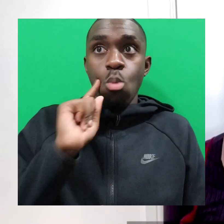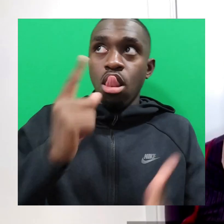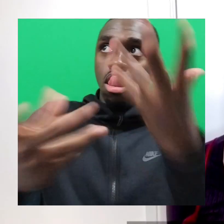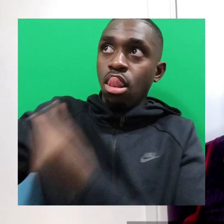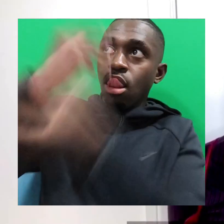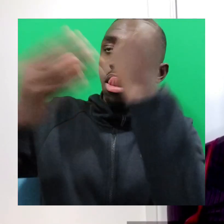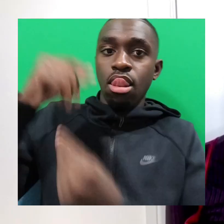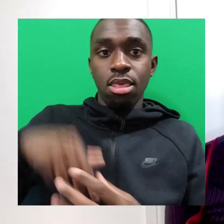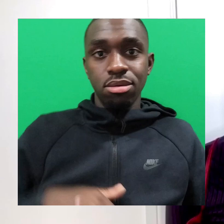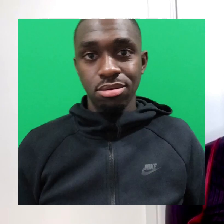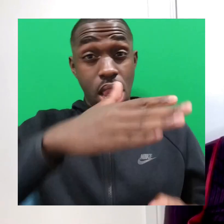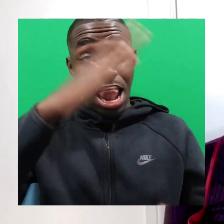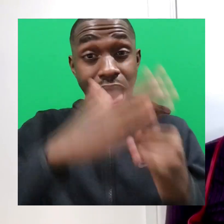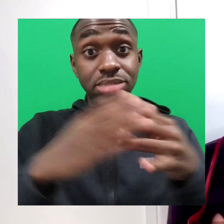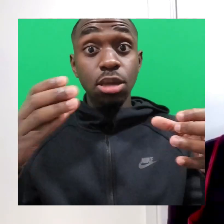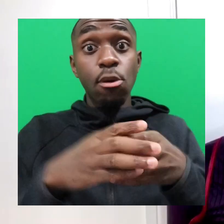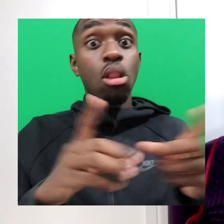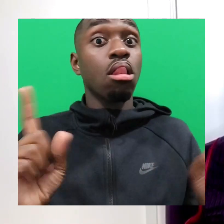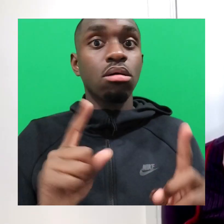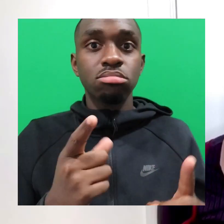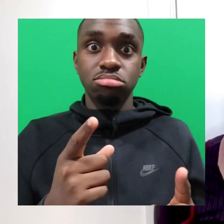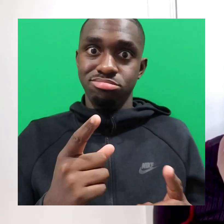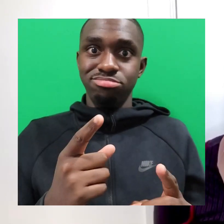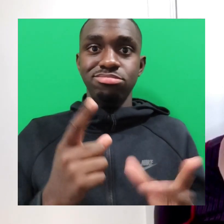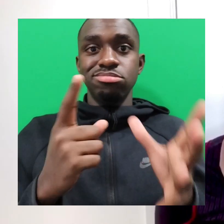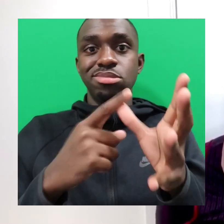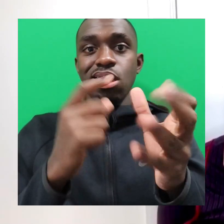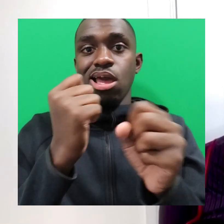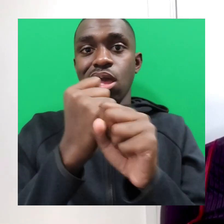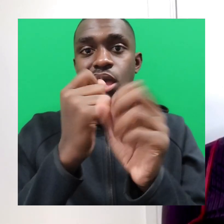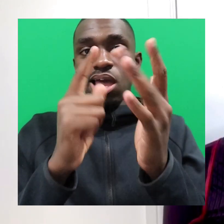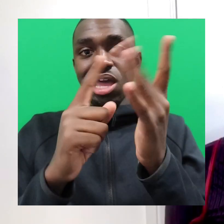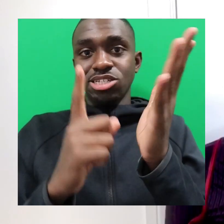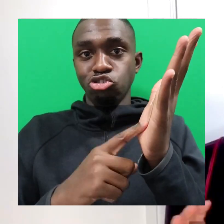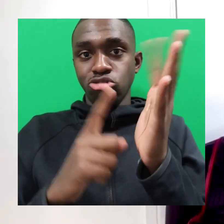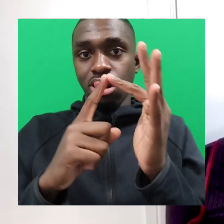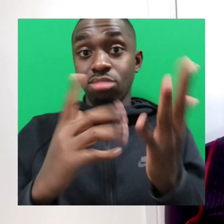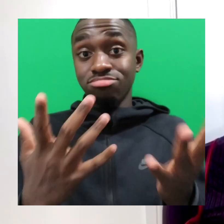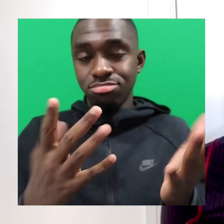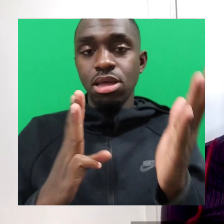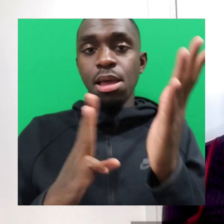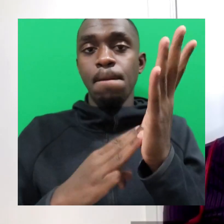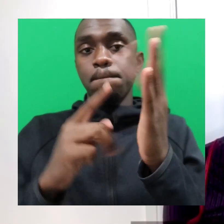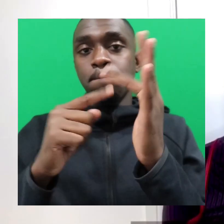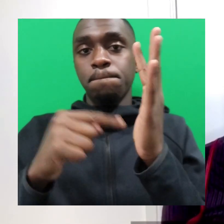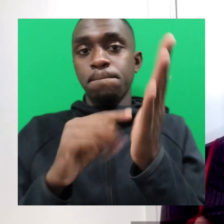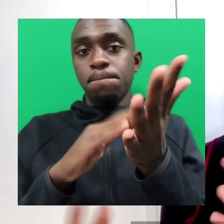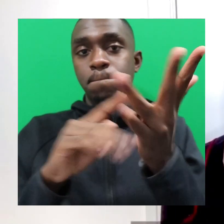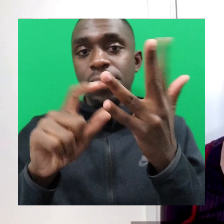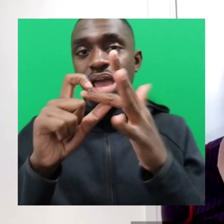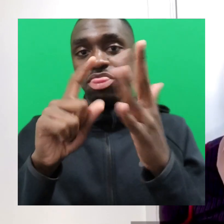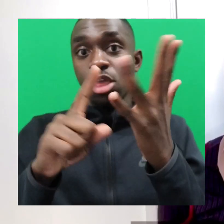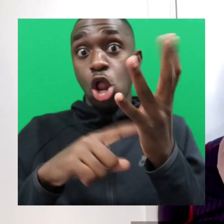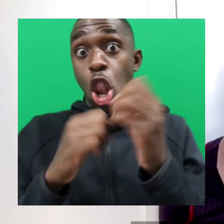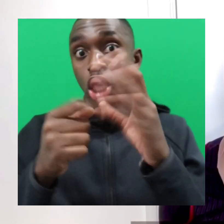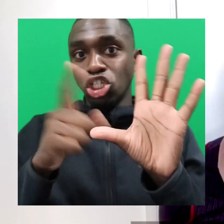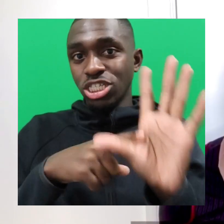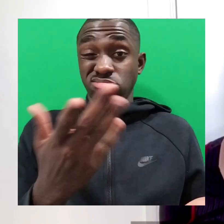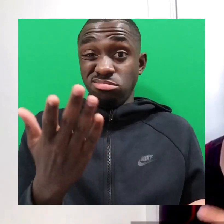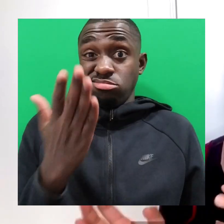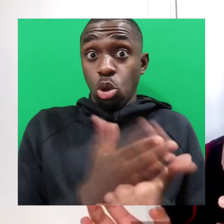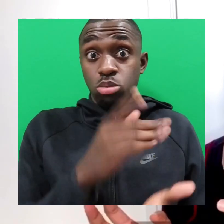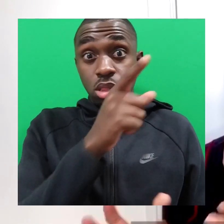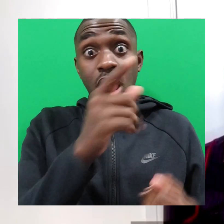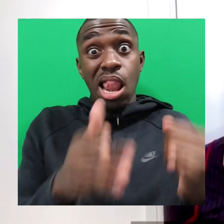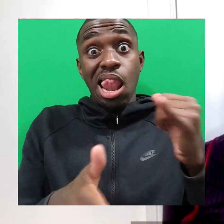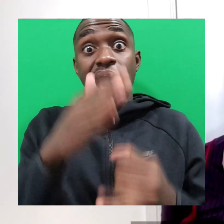assessment, etc. So we interviewed for a few roles, and if you got it, you could then go on to the last module, which